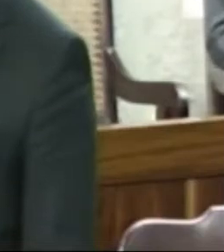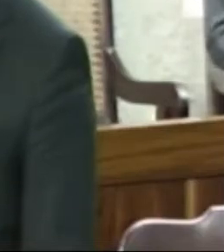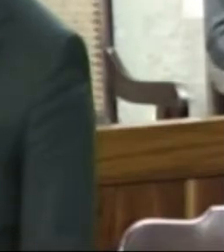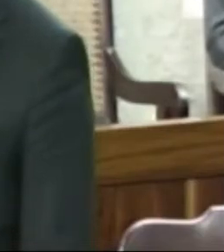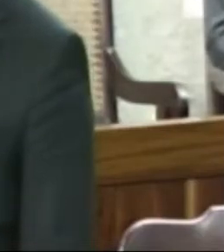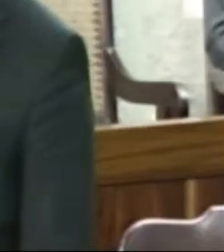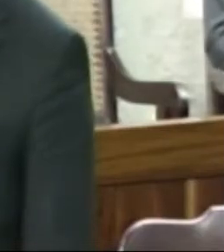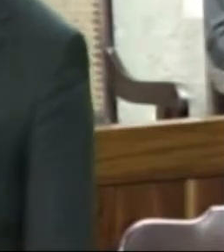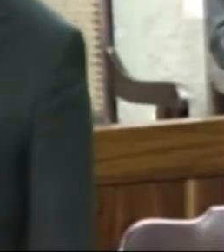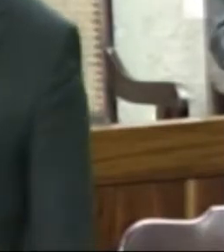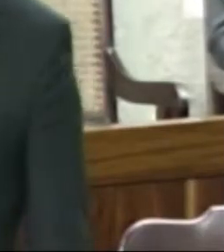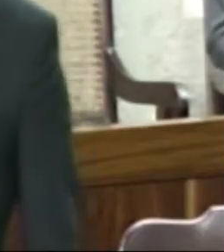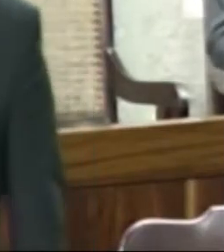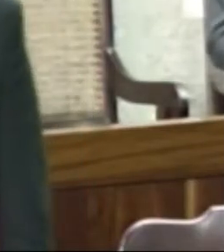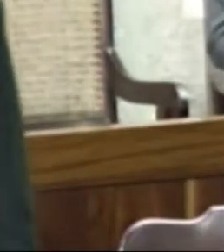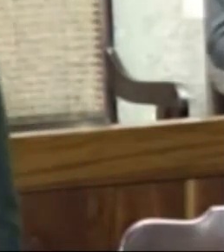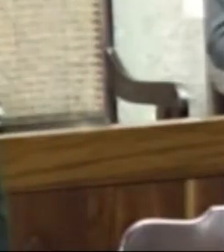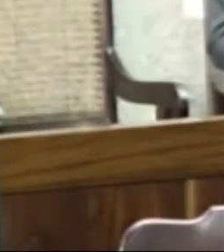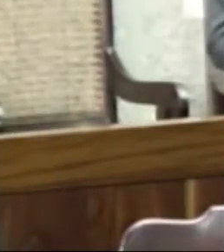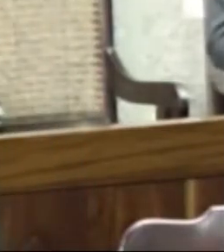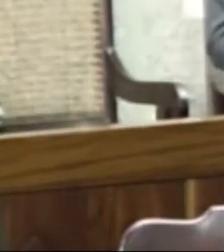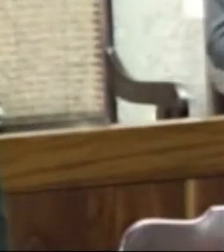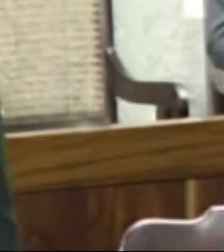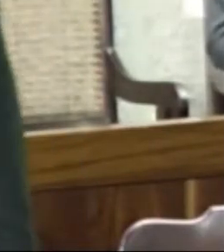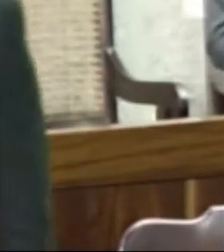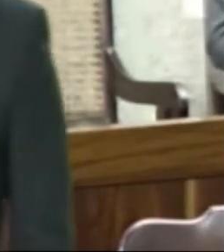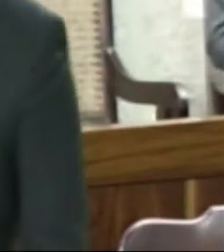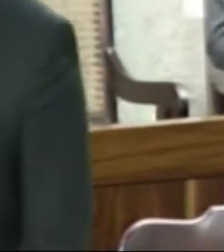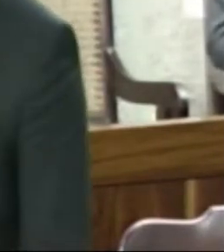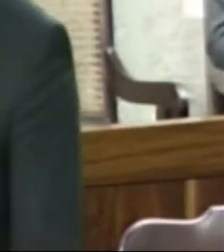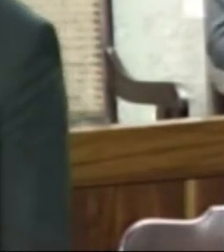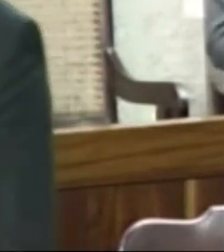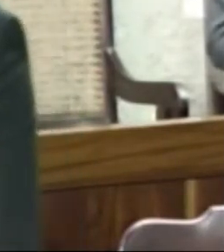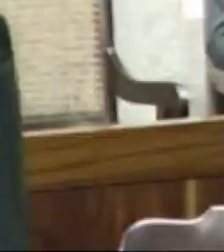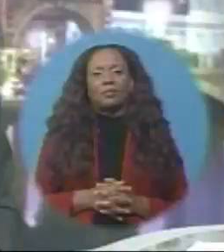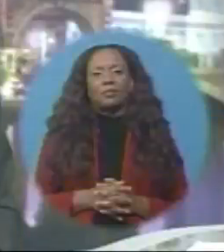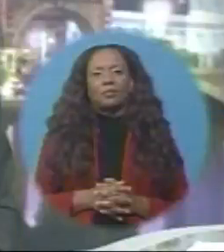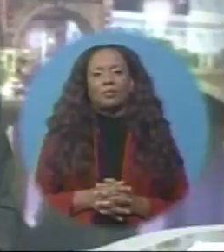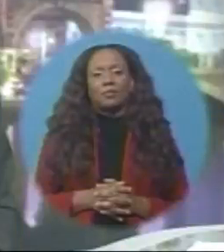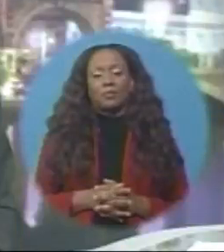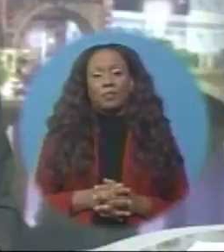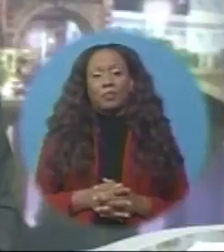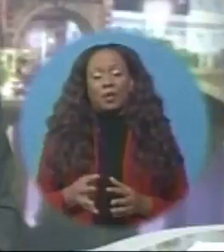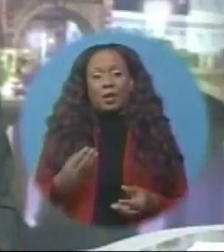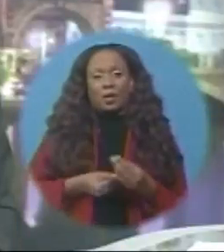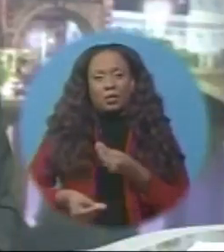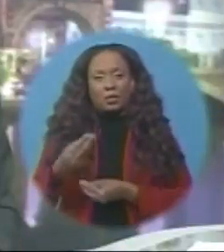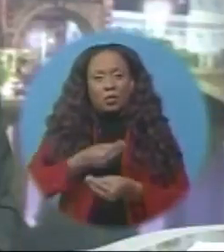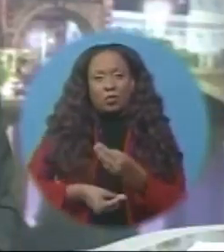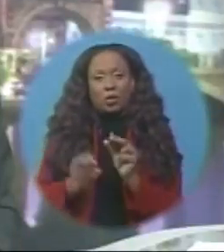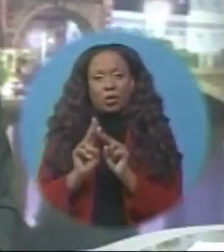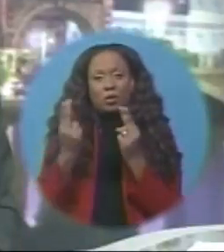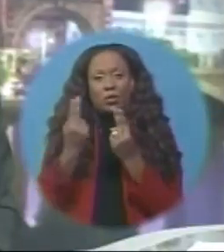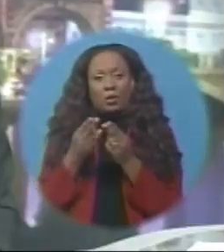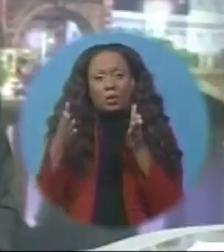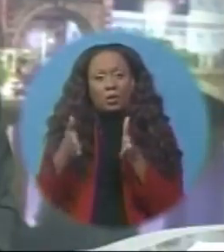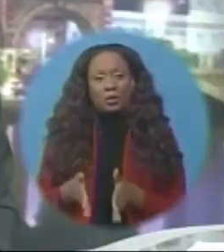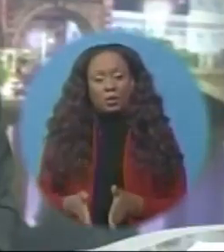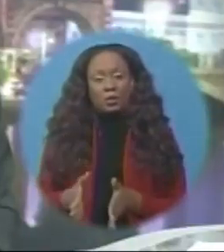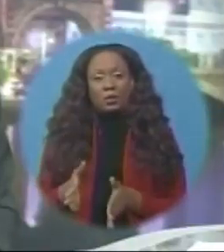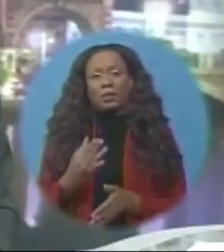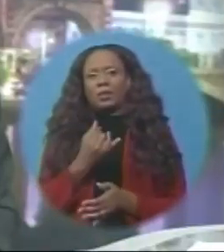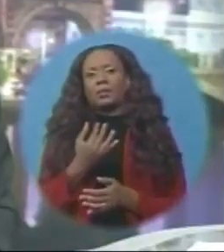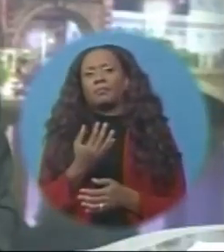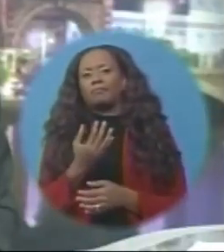do it in, and a reasonable period across which to spread the burden. Meanwhile, veteran trade unionists and